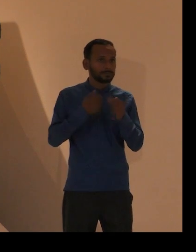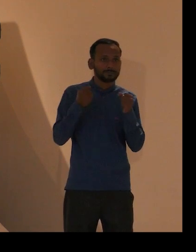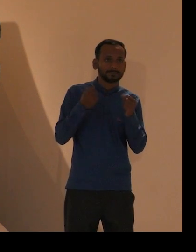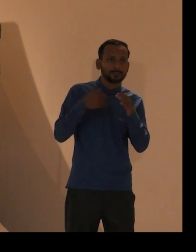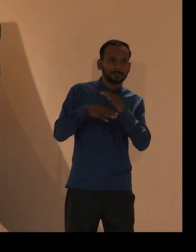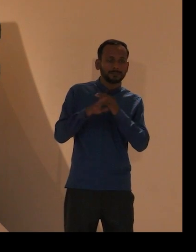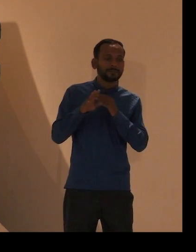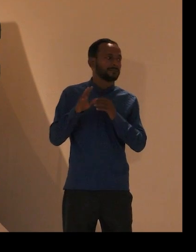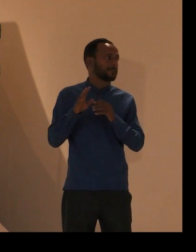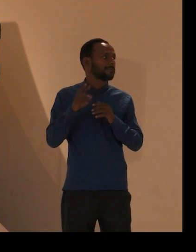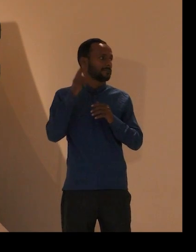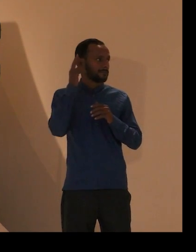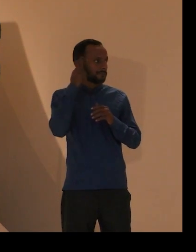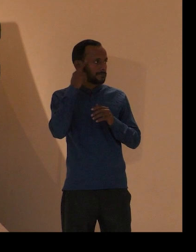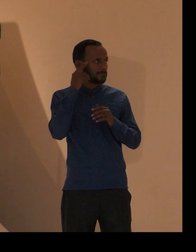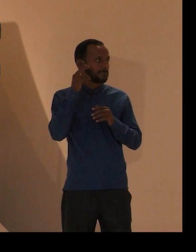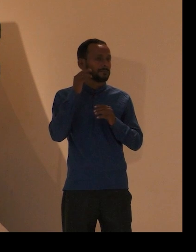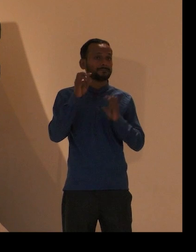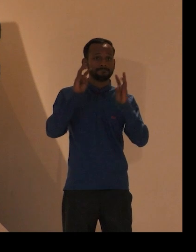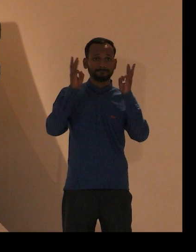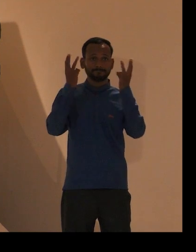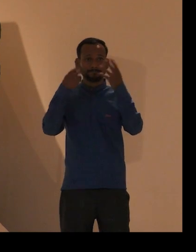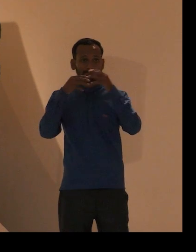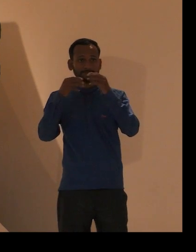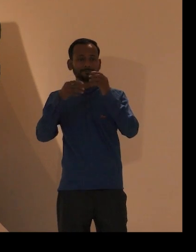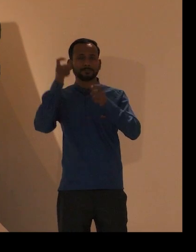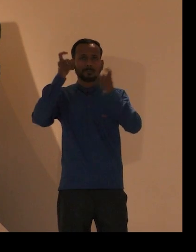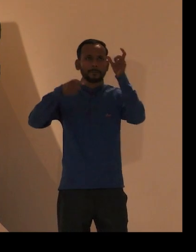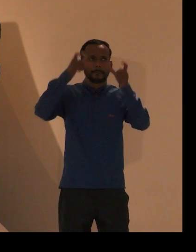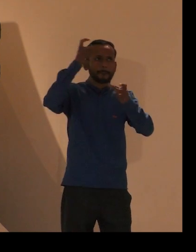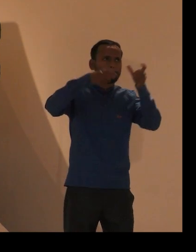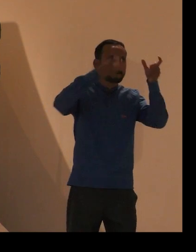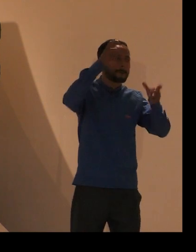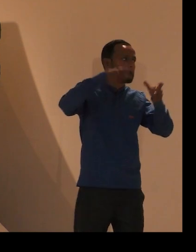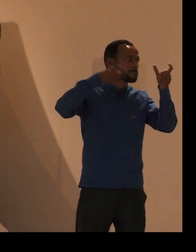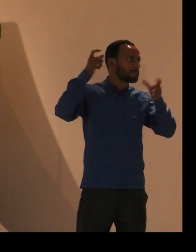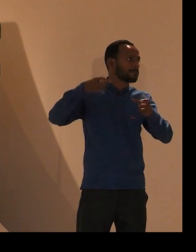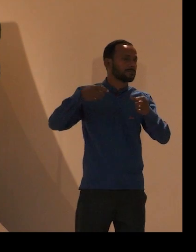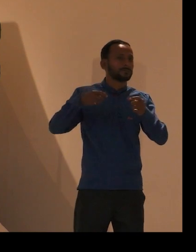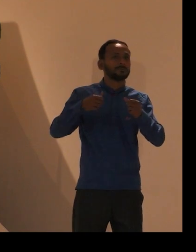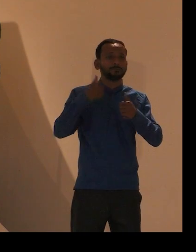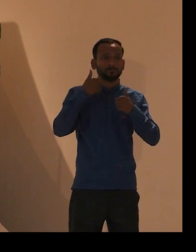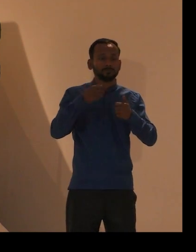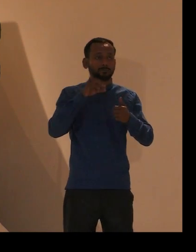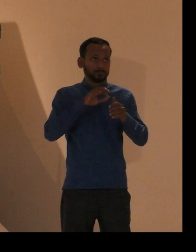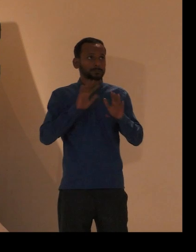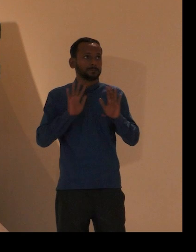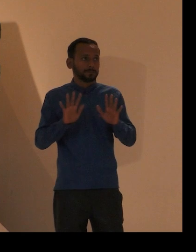that once that exhibition is dismantled, we will be able to put back our own artwork